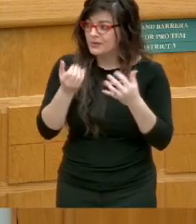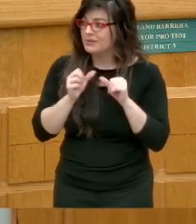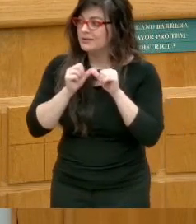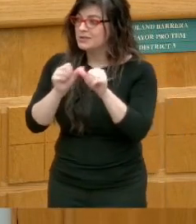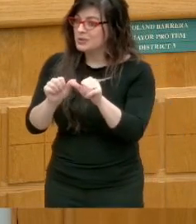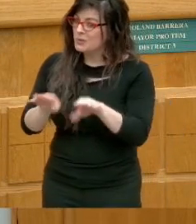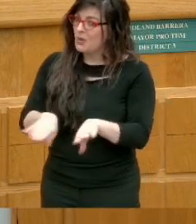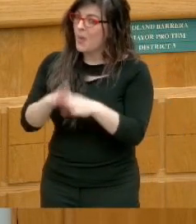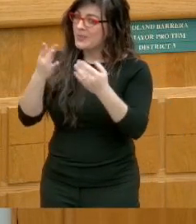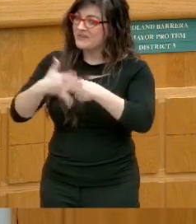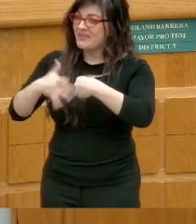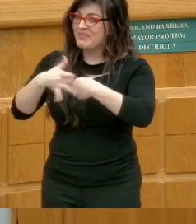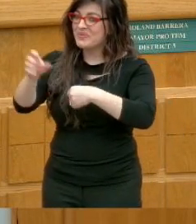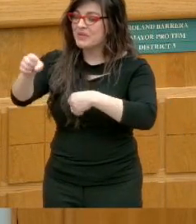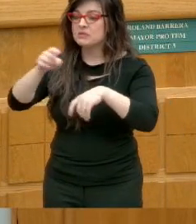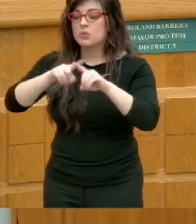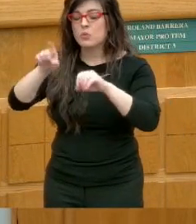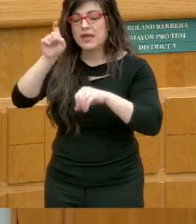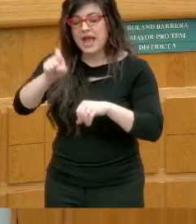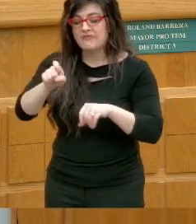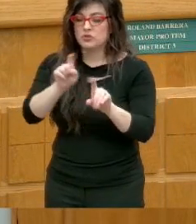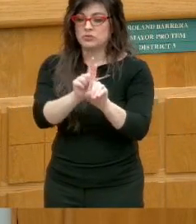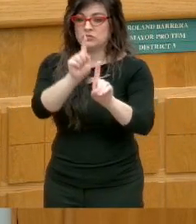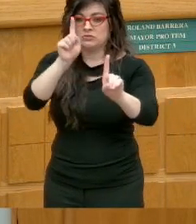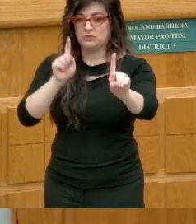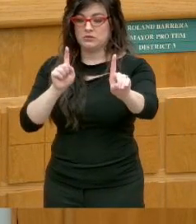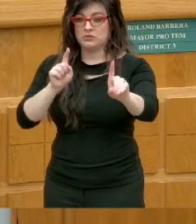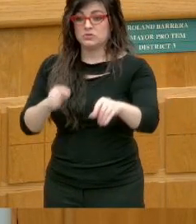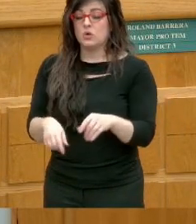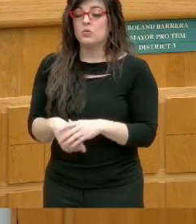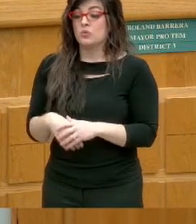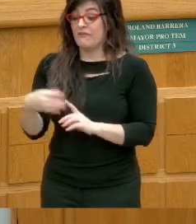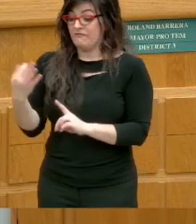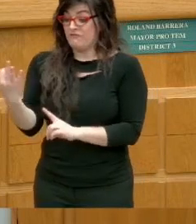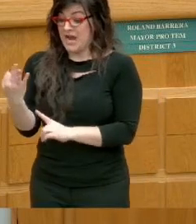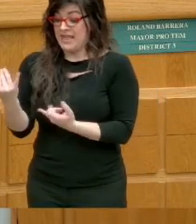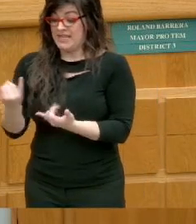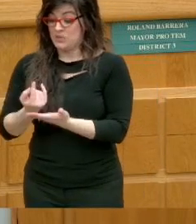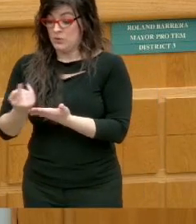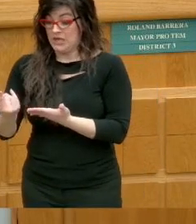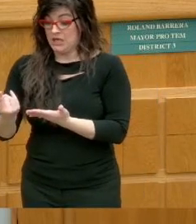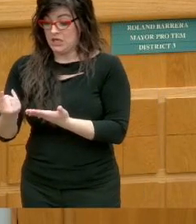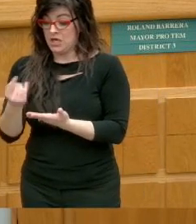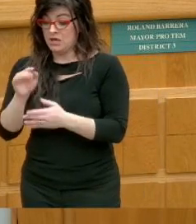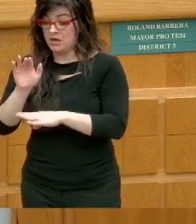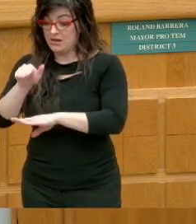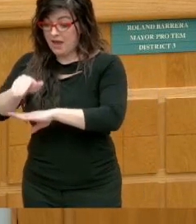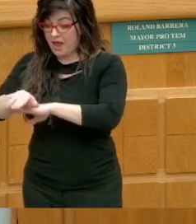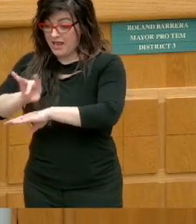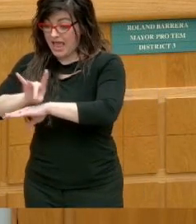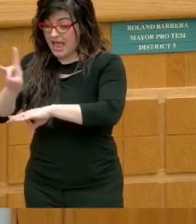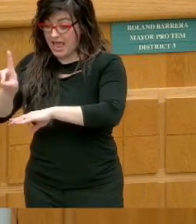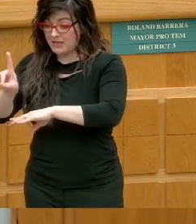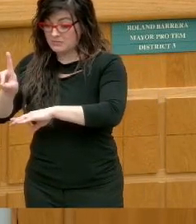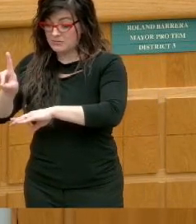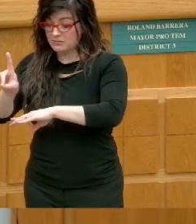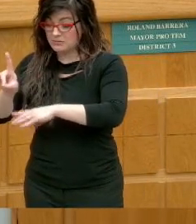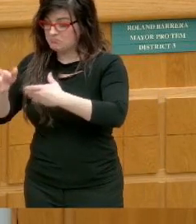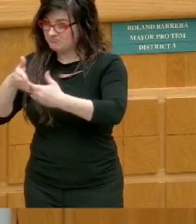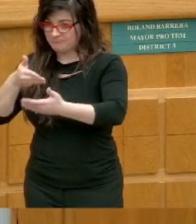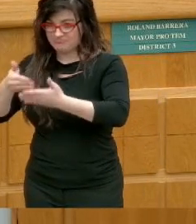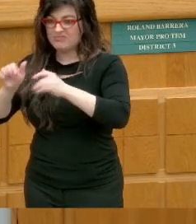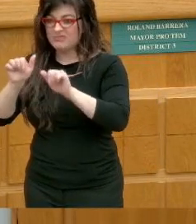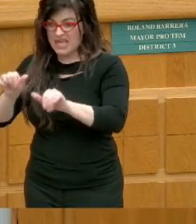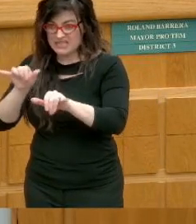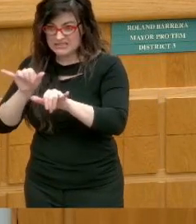So again, on Friday, the beach curfew will be lifted, and there won't be a discussion about how far